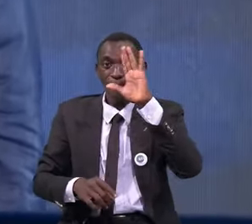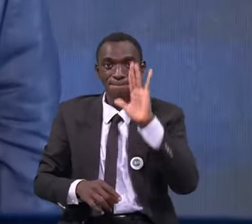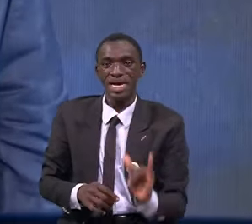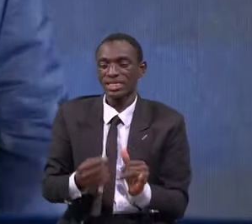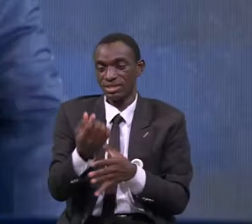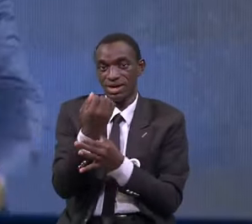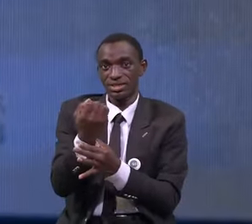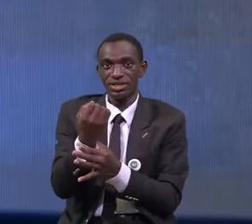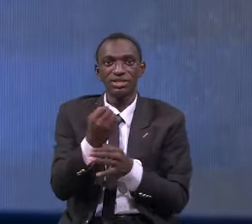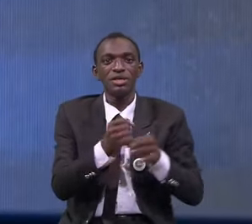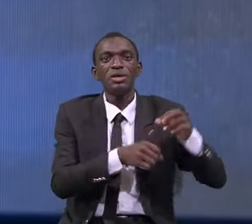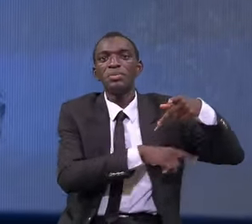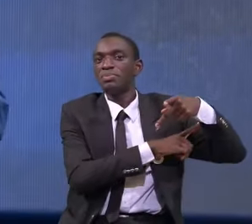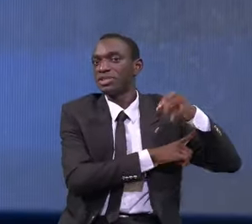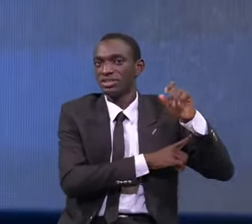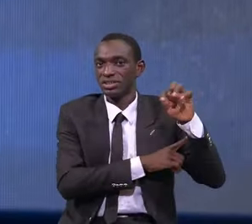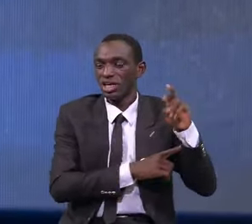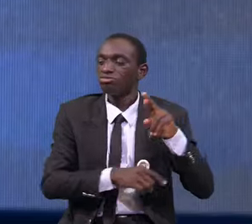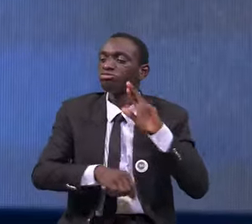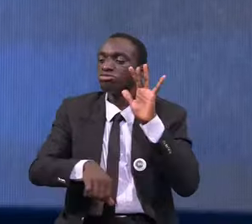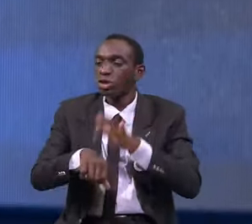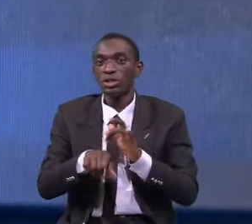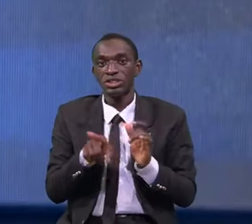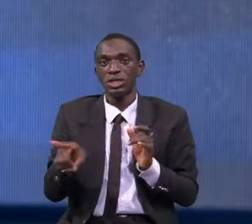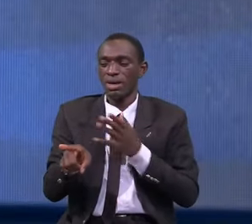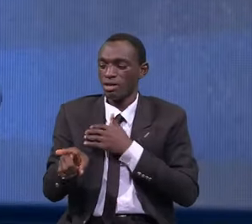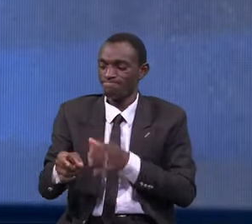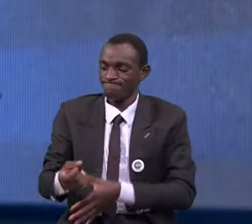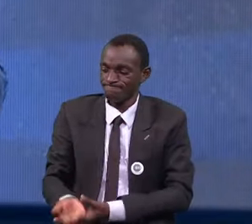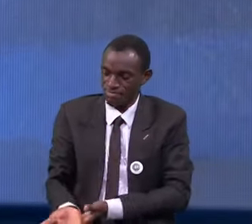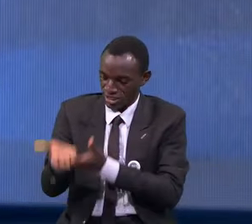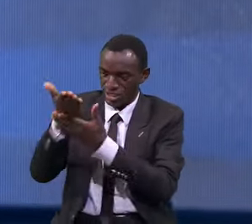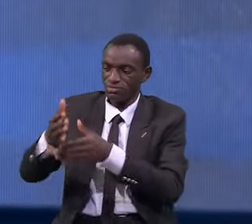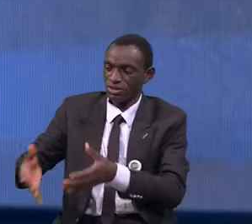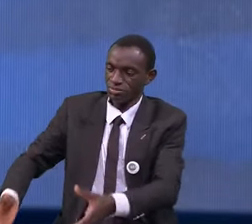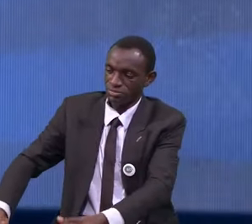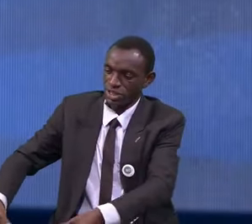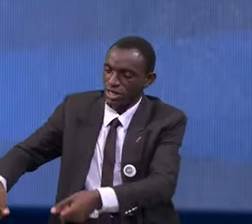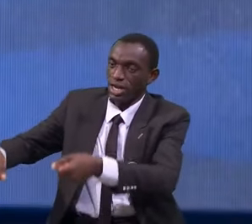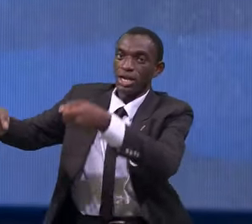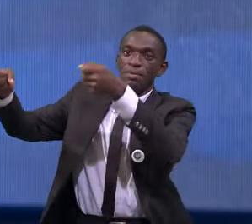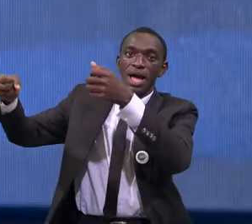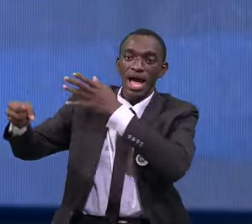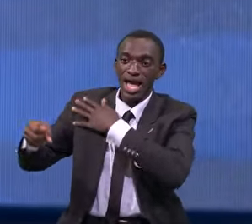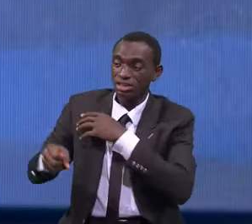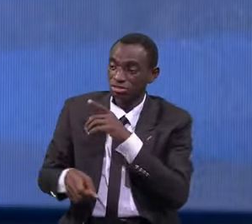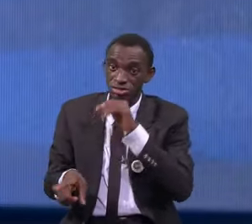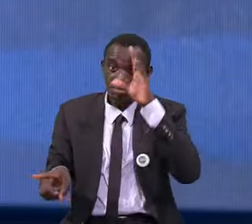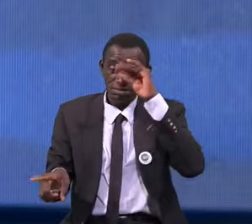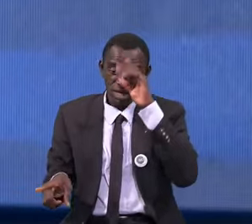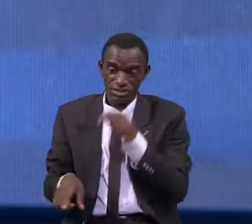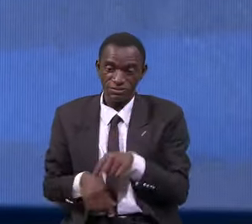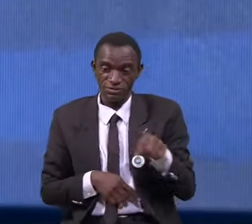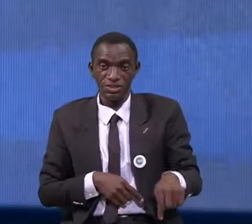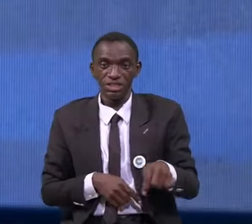touched him and lifted him up, and immediately his feet and ankle